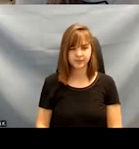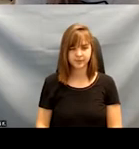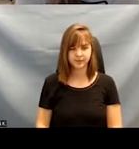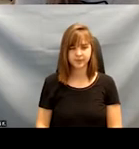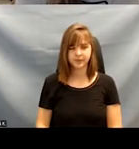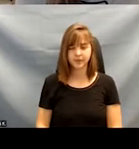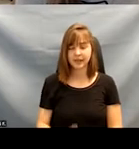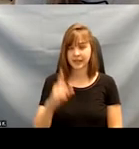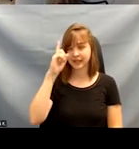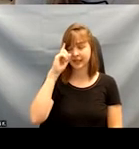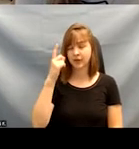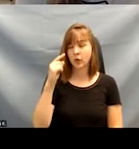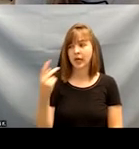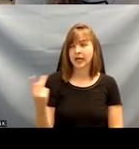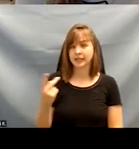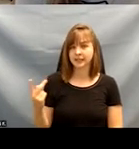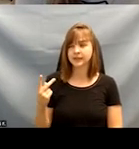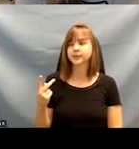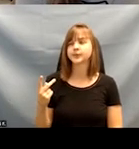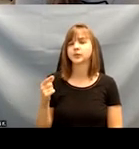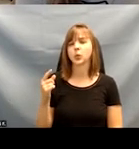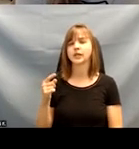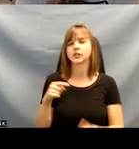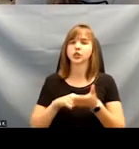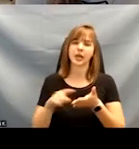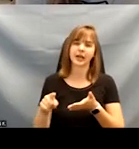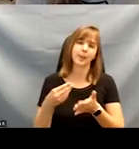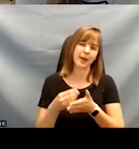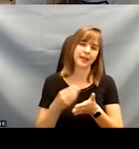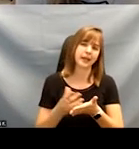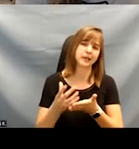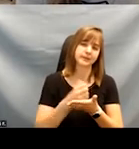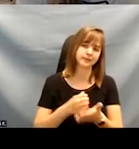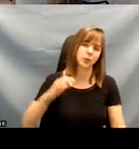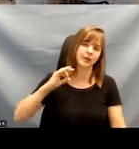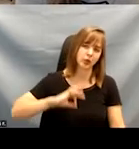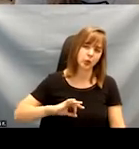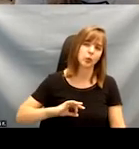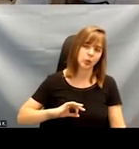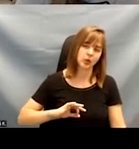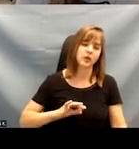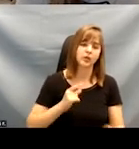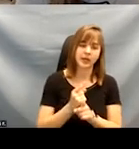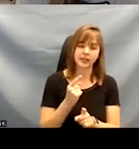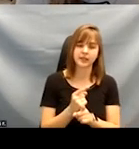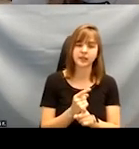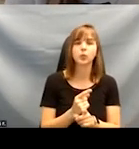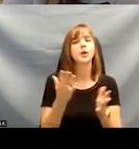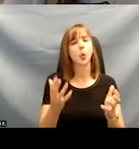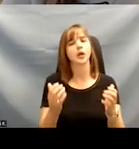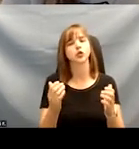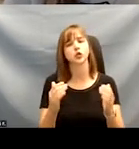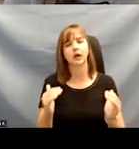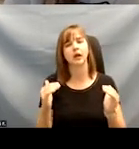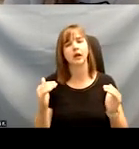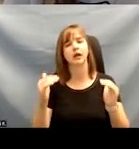think for us, Anna and I are always looking at our revenue and the income. And, you know, we want to get to a level where we are